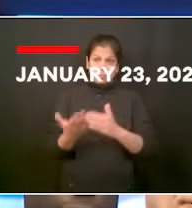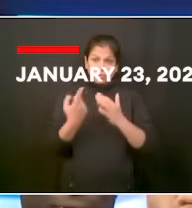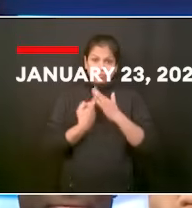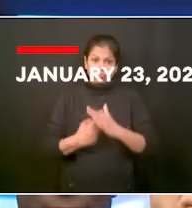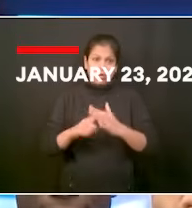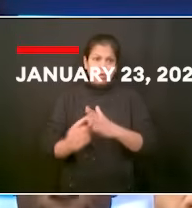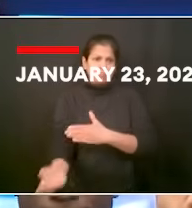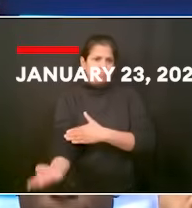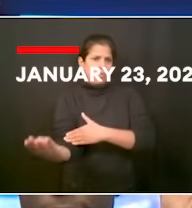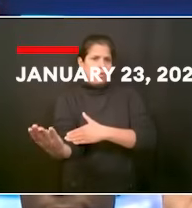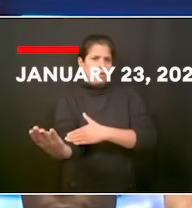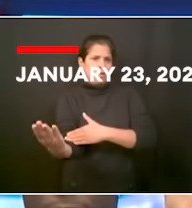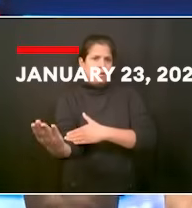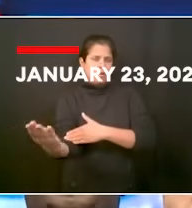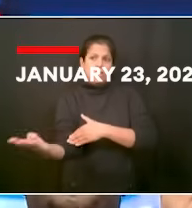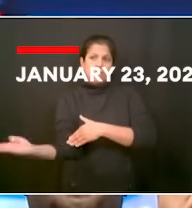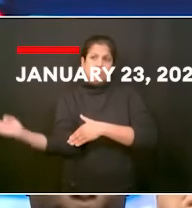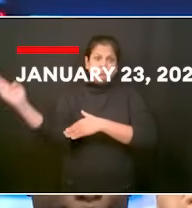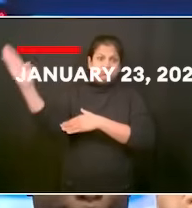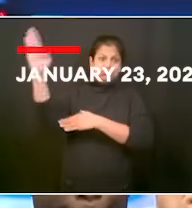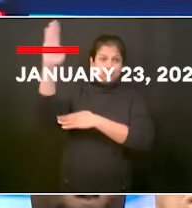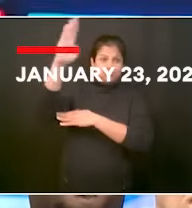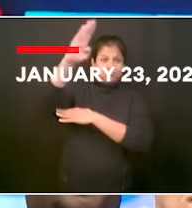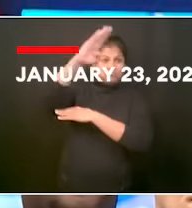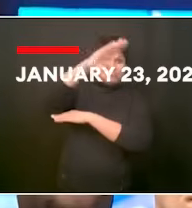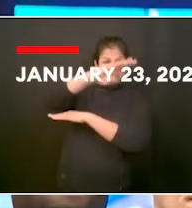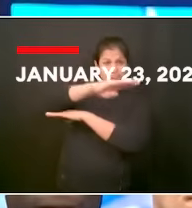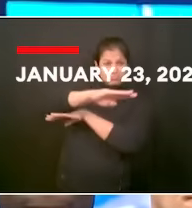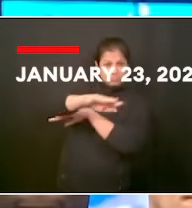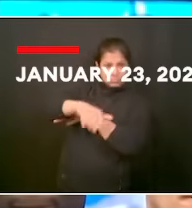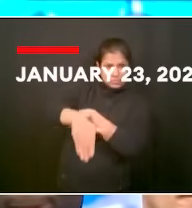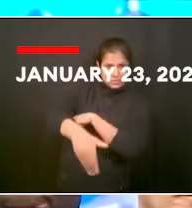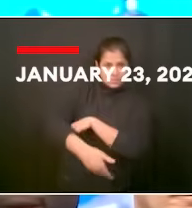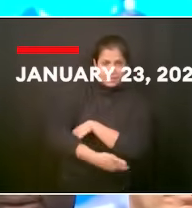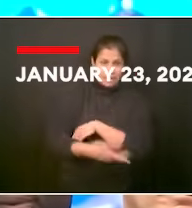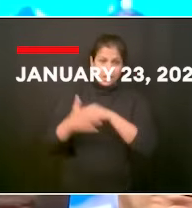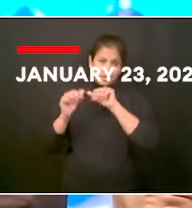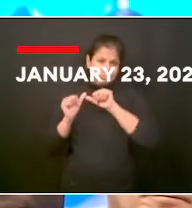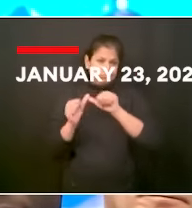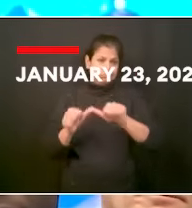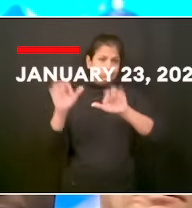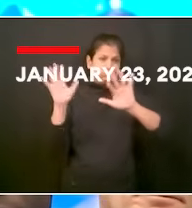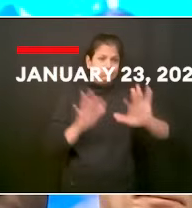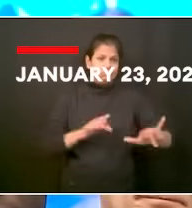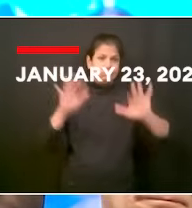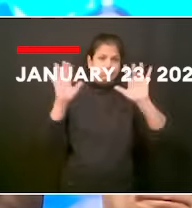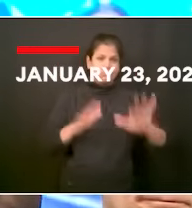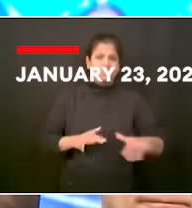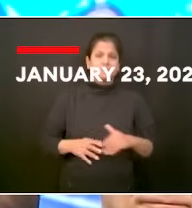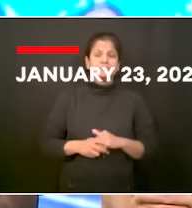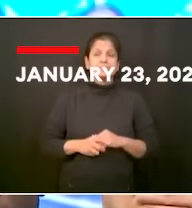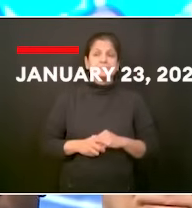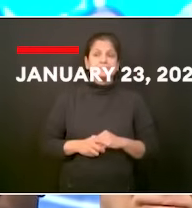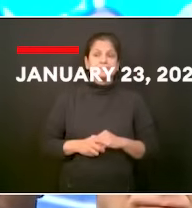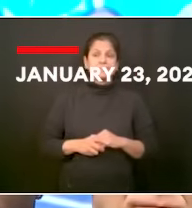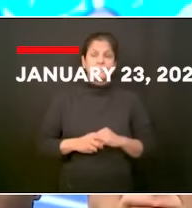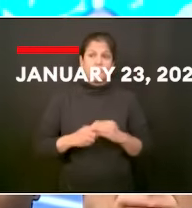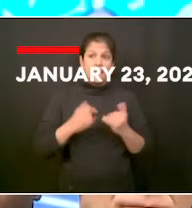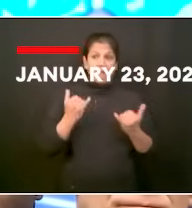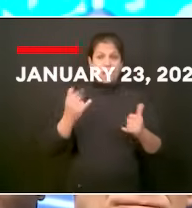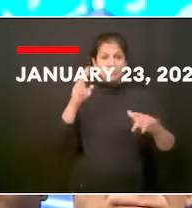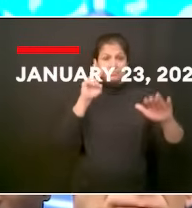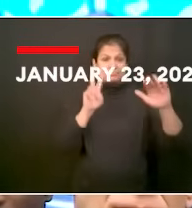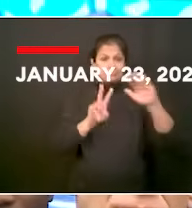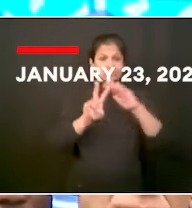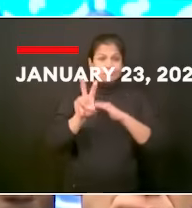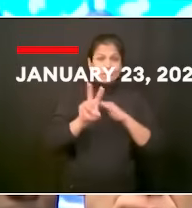more. And the forecasts don't always get it right, but what is being predicted right now, whether it's a foot of snow or even a little bit more, would be one